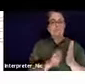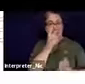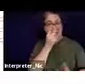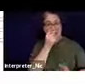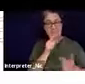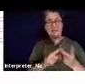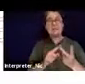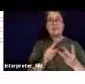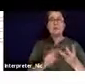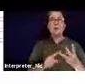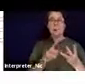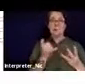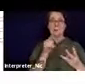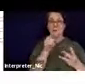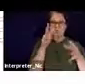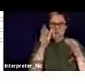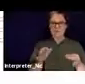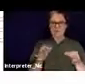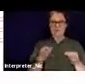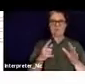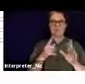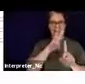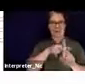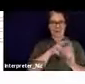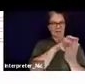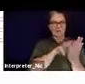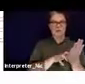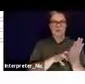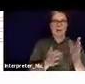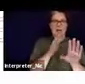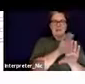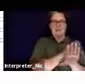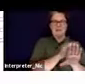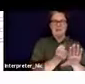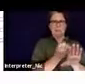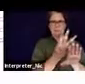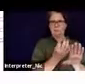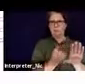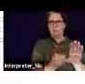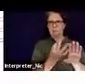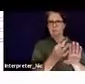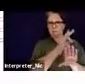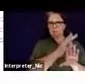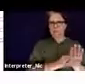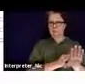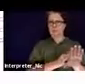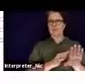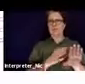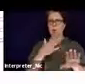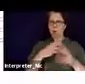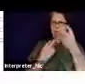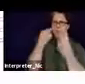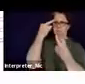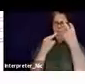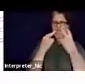You may, as I said, decide not to have anything on your application or covering letter because you want to be judged and know that you've been judged 100% of merit.